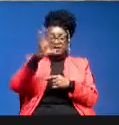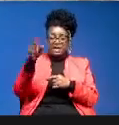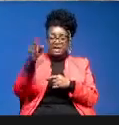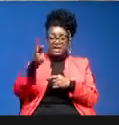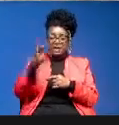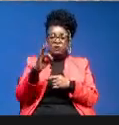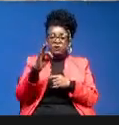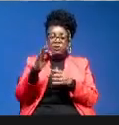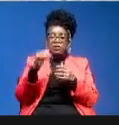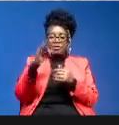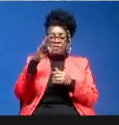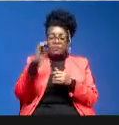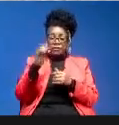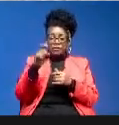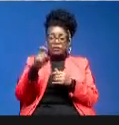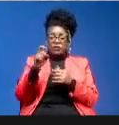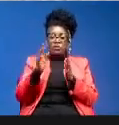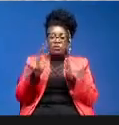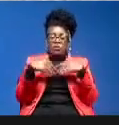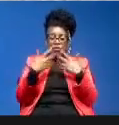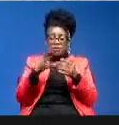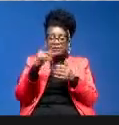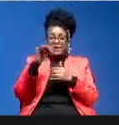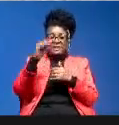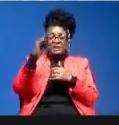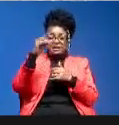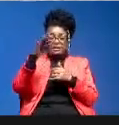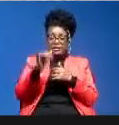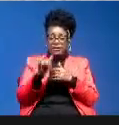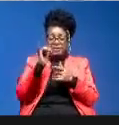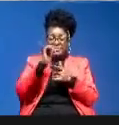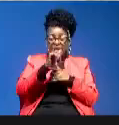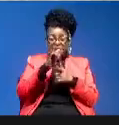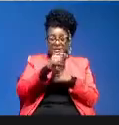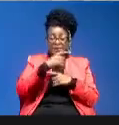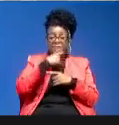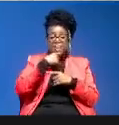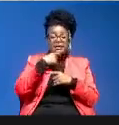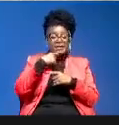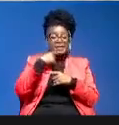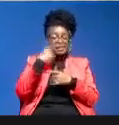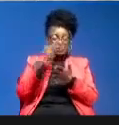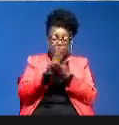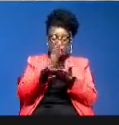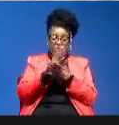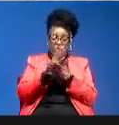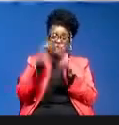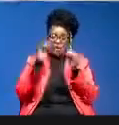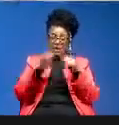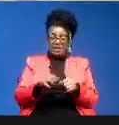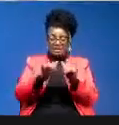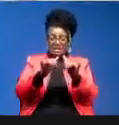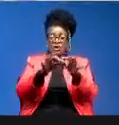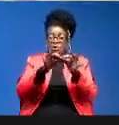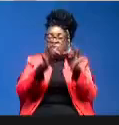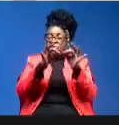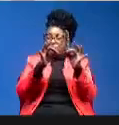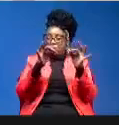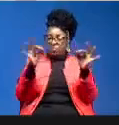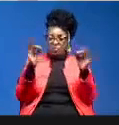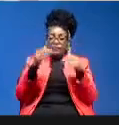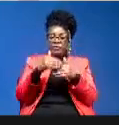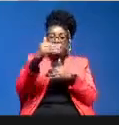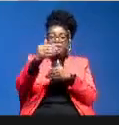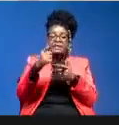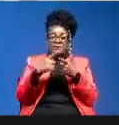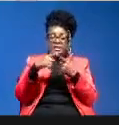ama syncrasilaris, na they're drought resistant, they're perennial actually. They can last long. For the last 3 years,